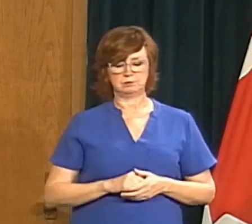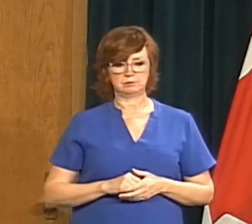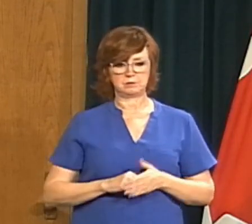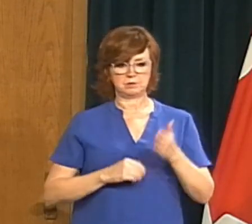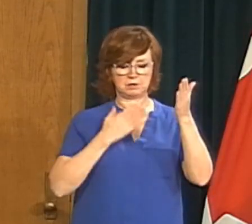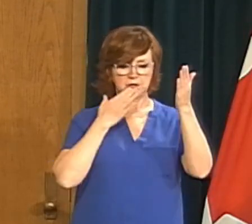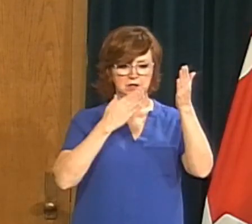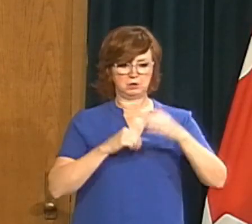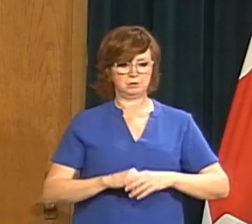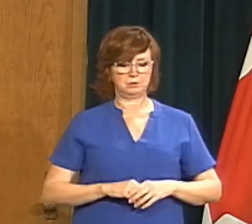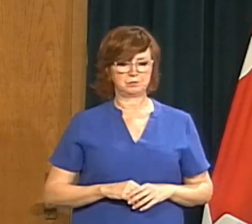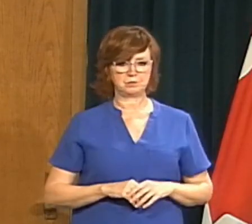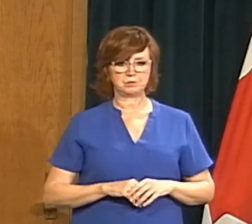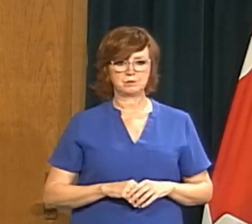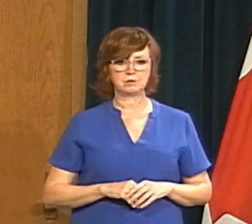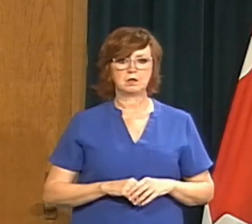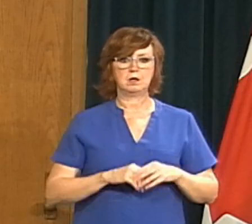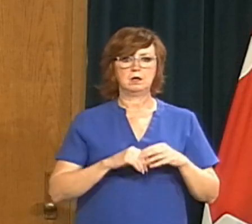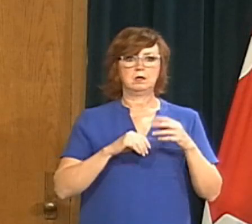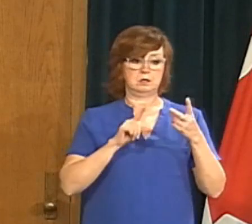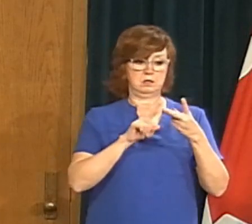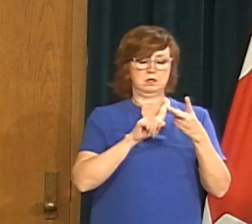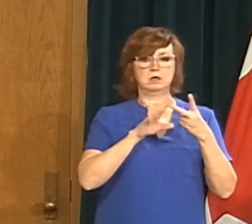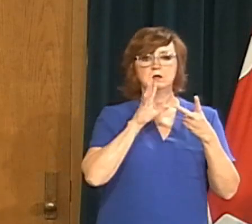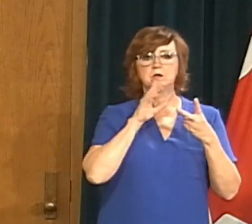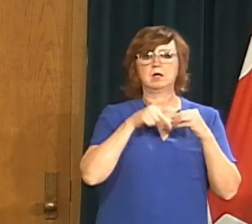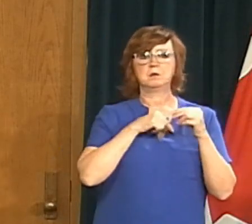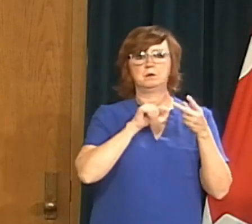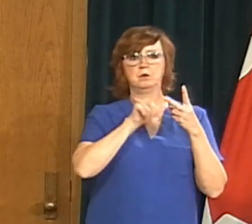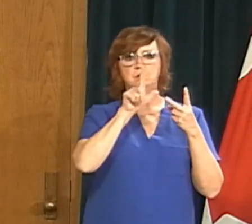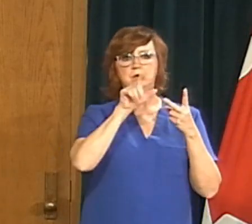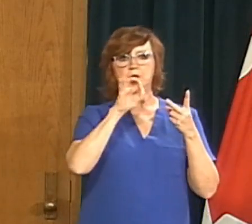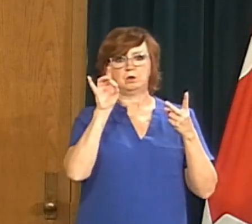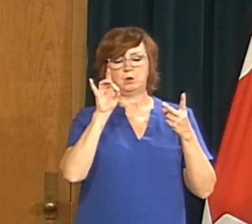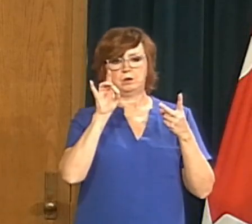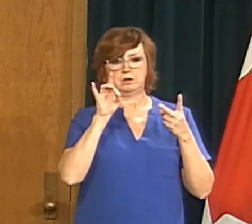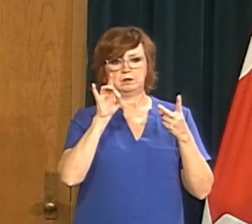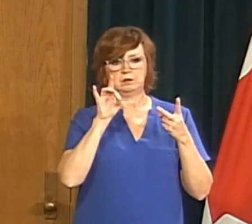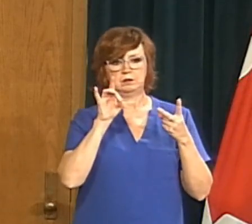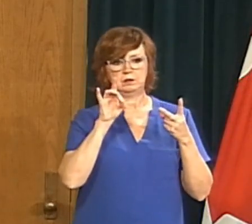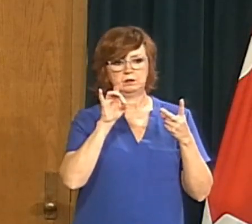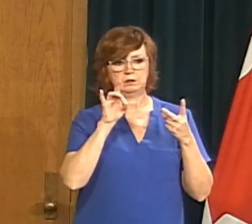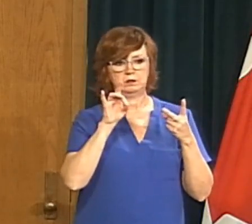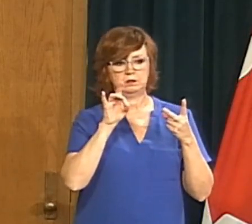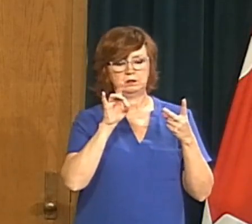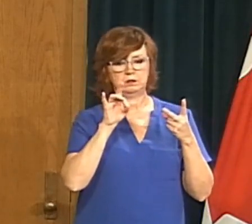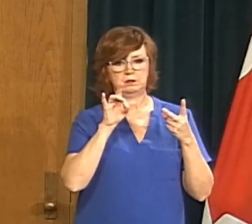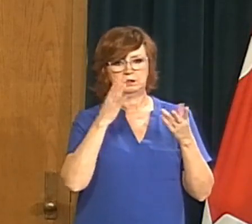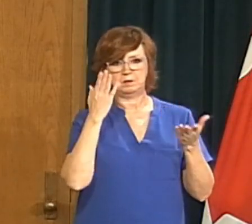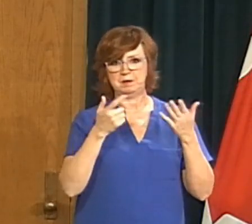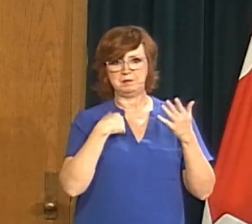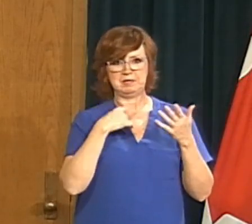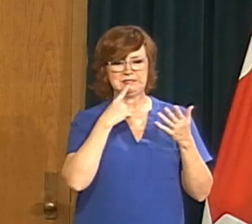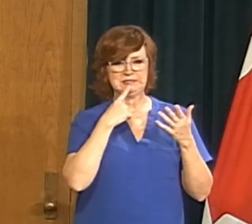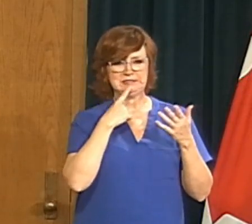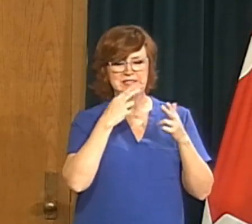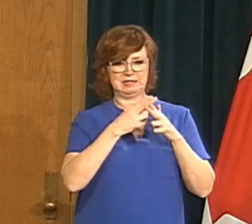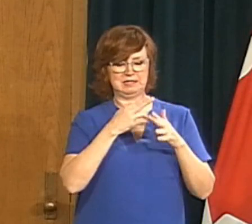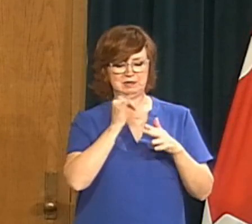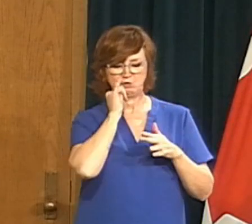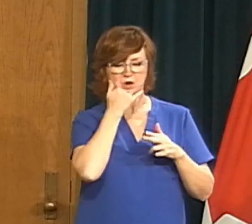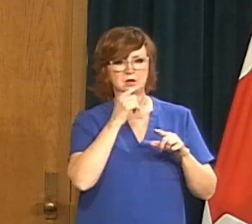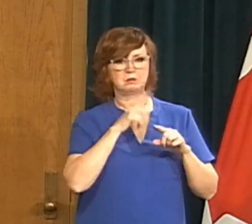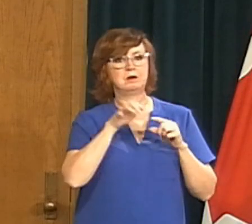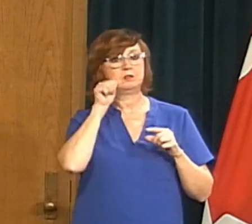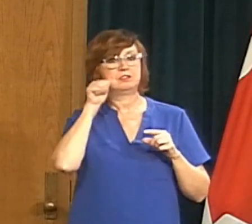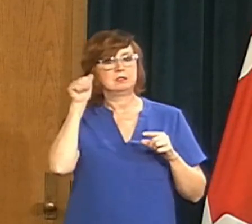Thank you. My questions are about the Lloydminster Hospital outbreak, and I apologize in advance for maybe butchering a pronunciation.